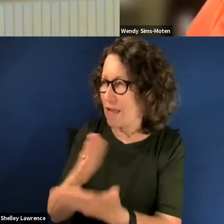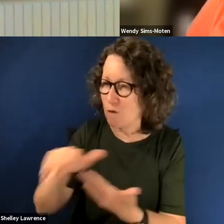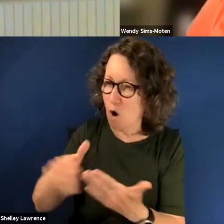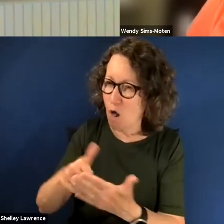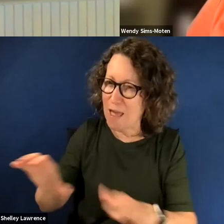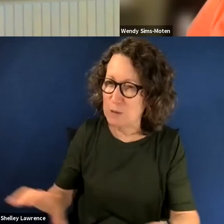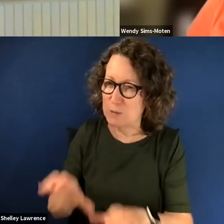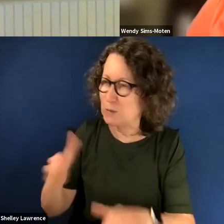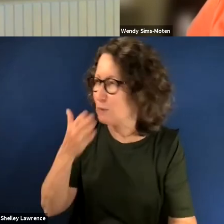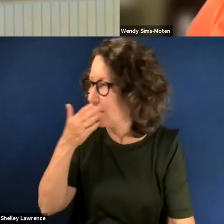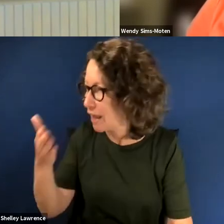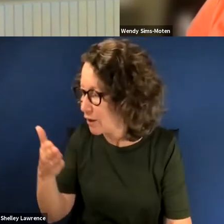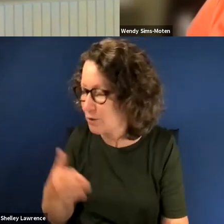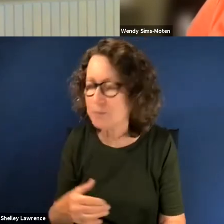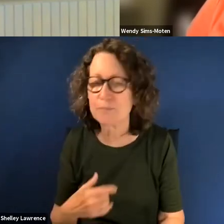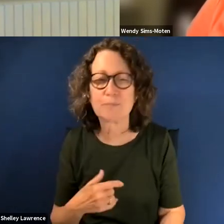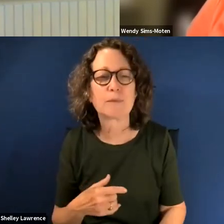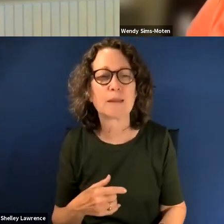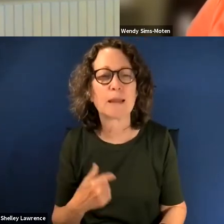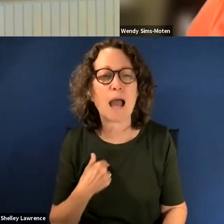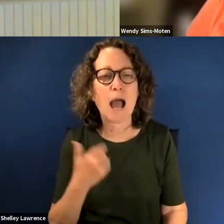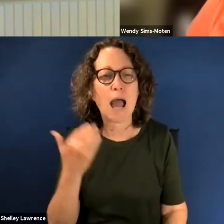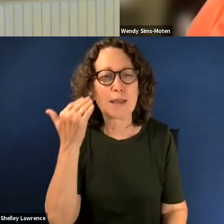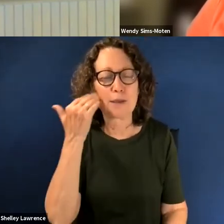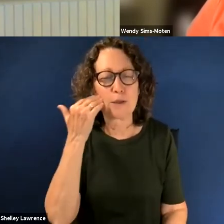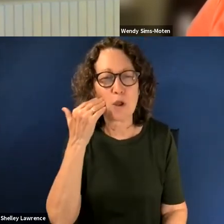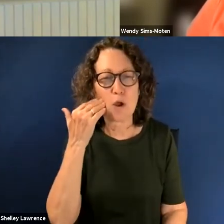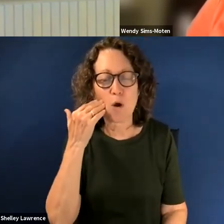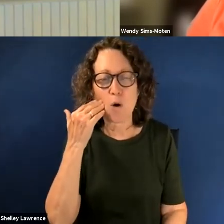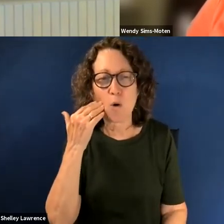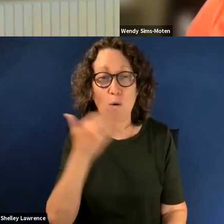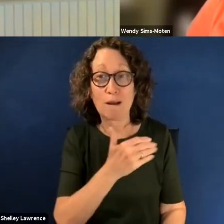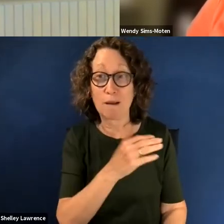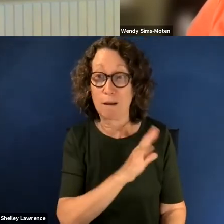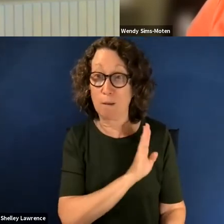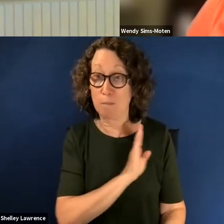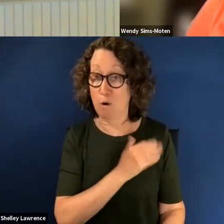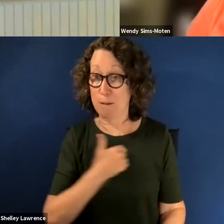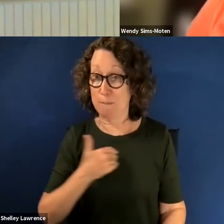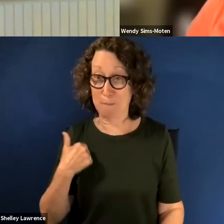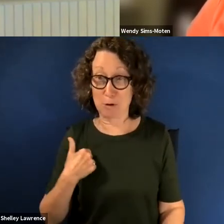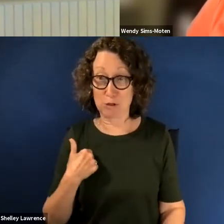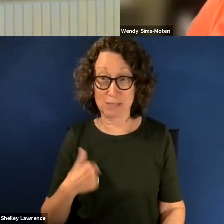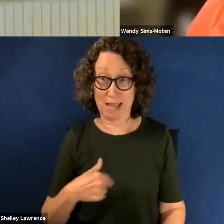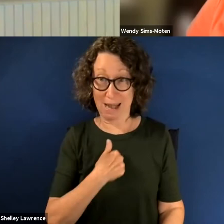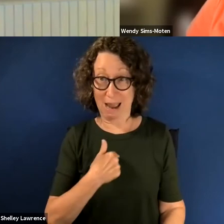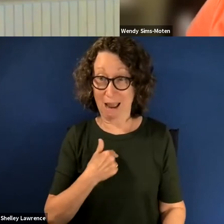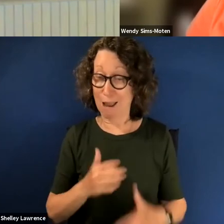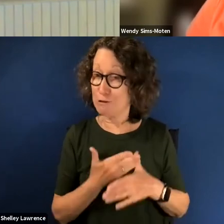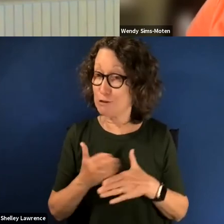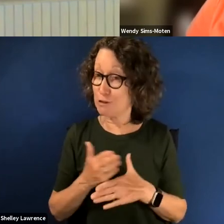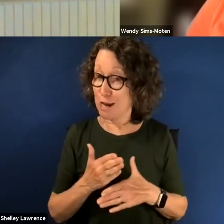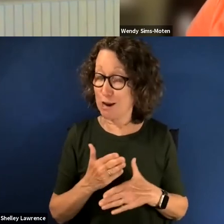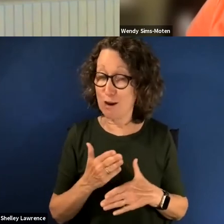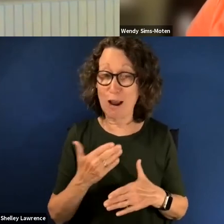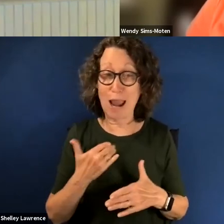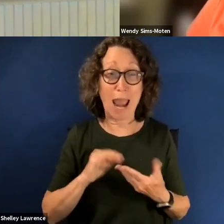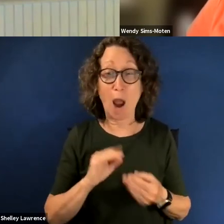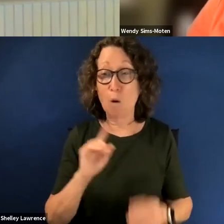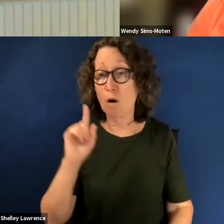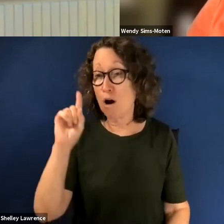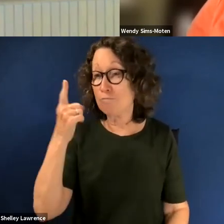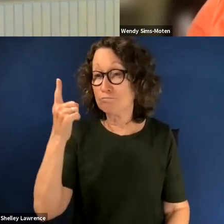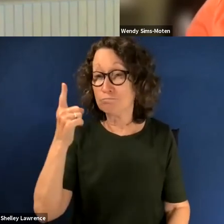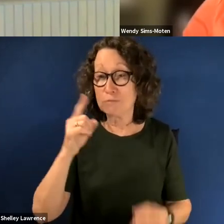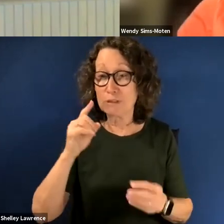you do. I know that fellow board members and I share the sentiment that our number one job is